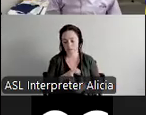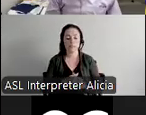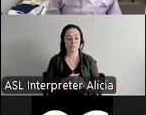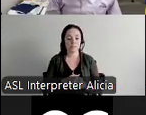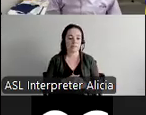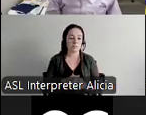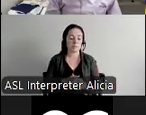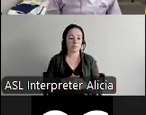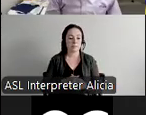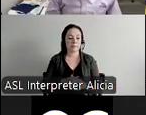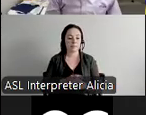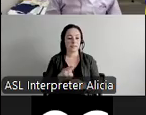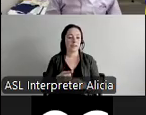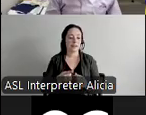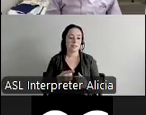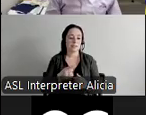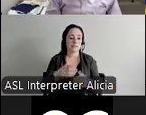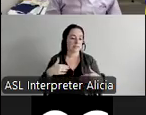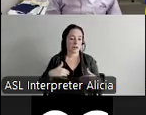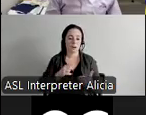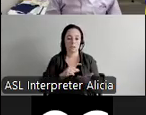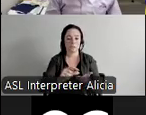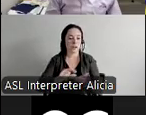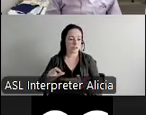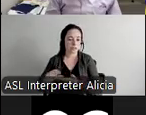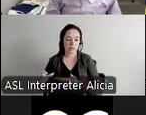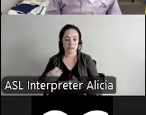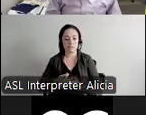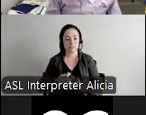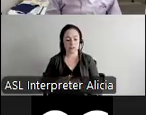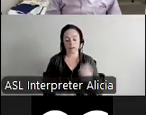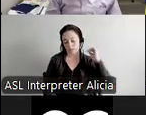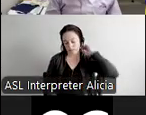over $117,000 in unprogrammed capital funding.